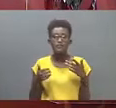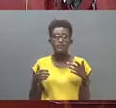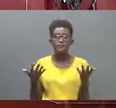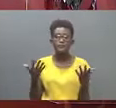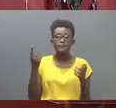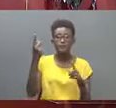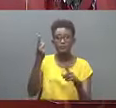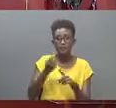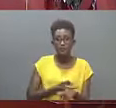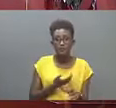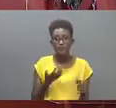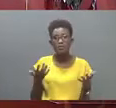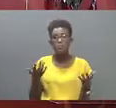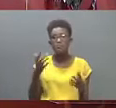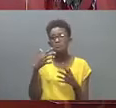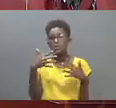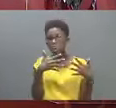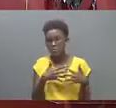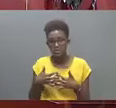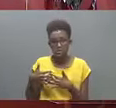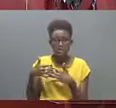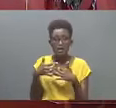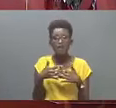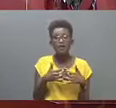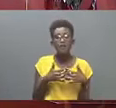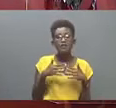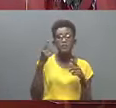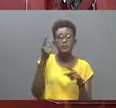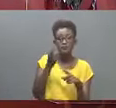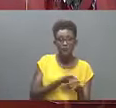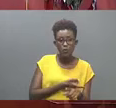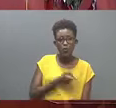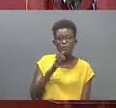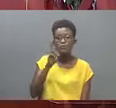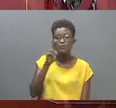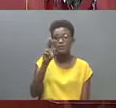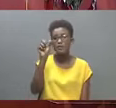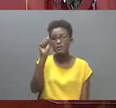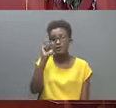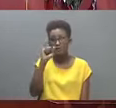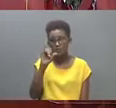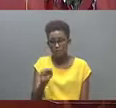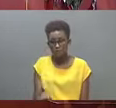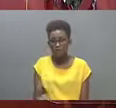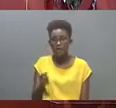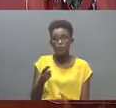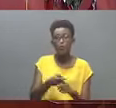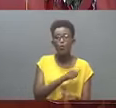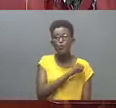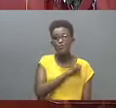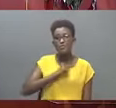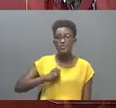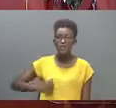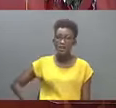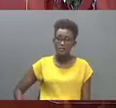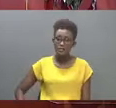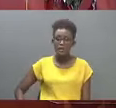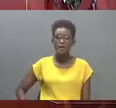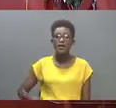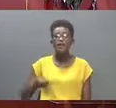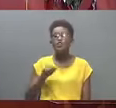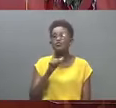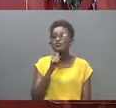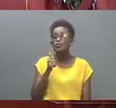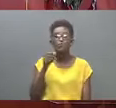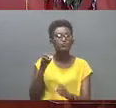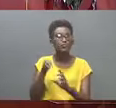whether you are from America, from Russia, from China, you don't belong